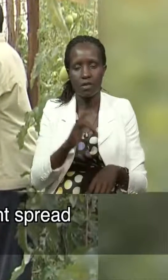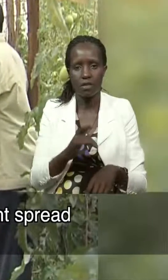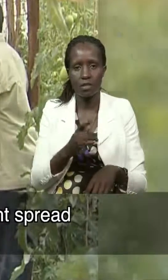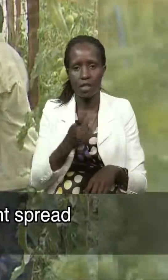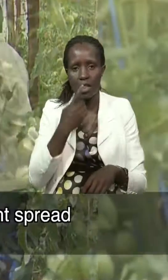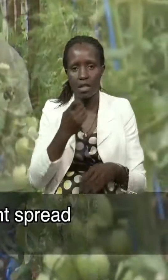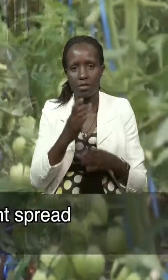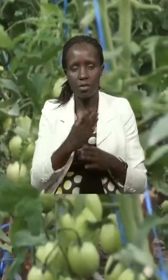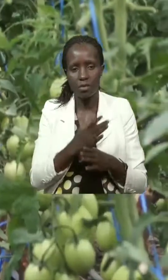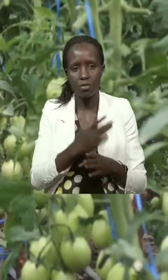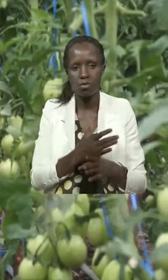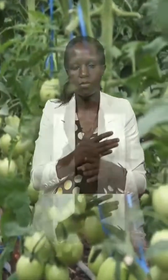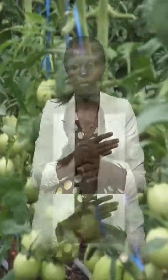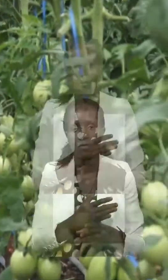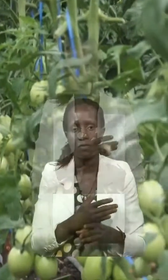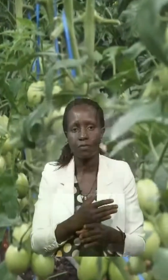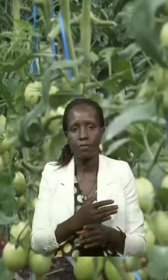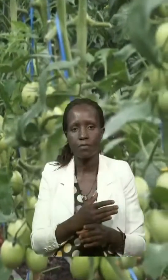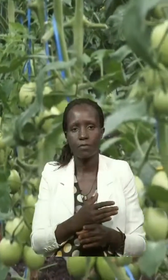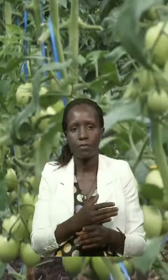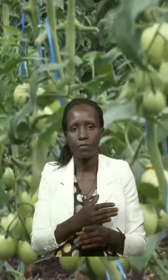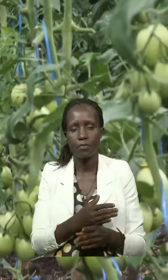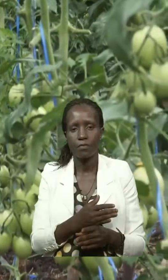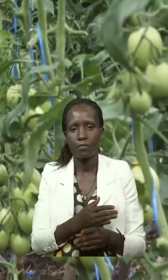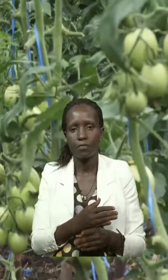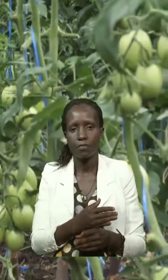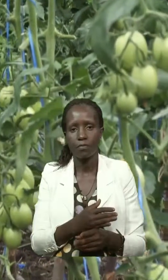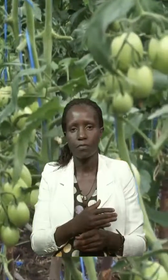ikapatia nyanya yako ugonjwa.